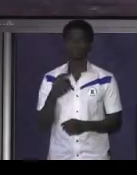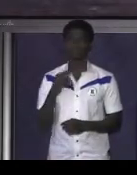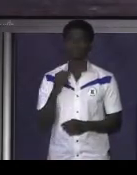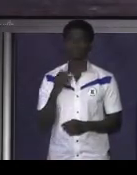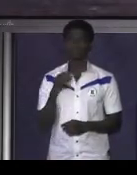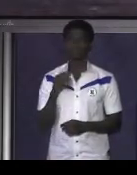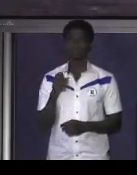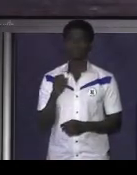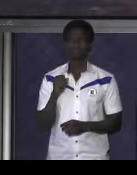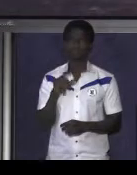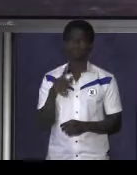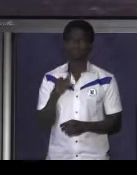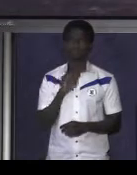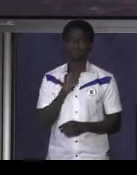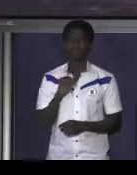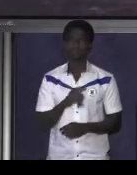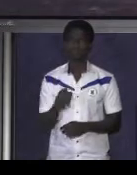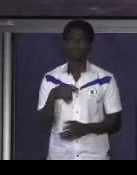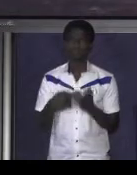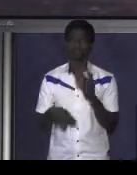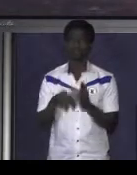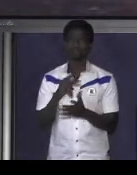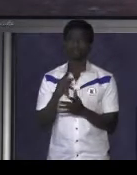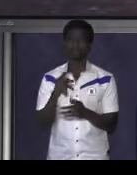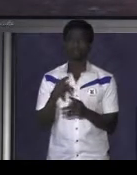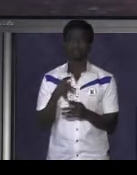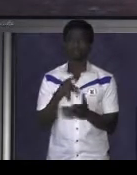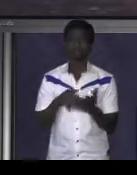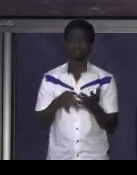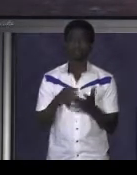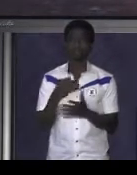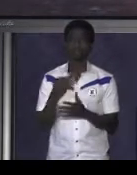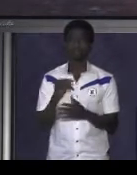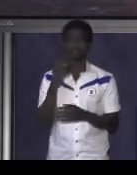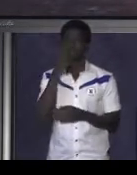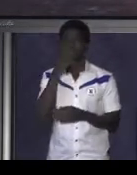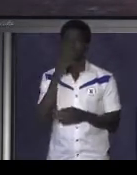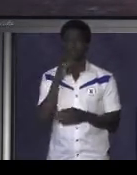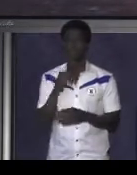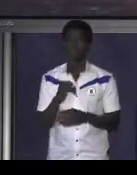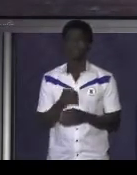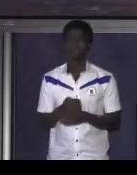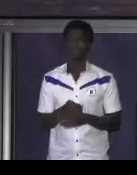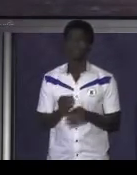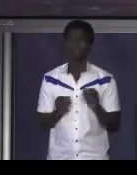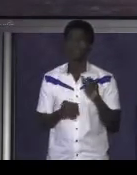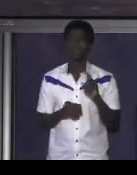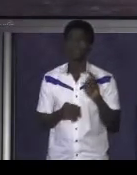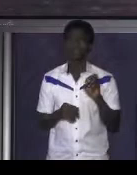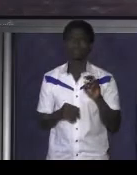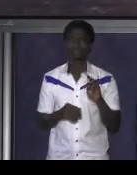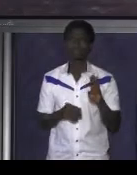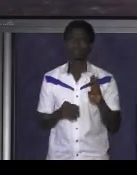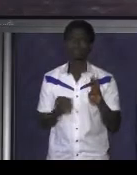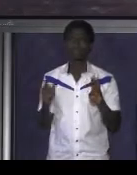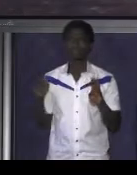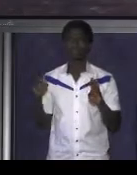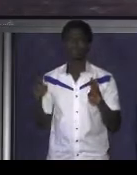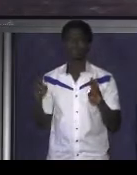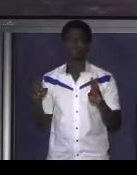Gorgeously is underlined here. What part of speech is the word gorgeously? Is it an adverb,